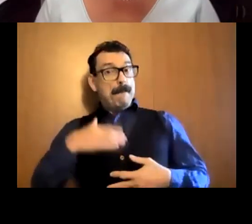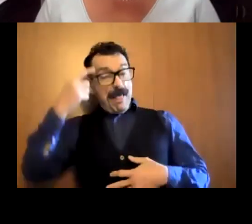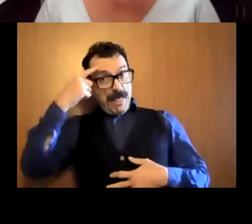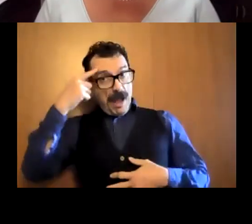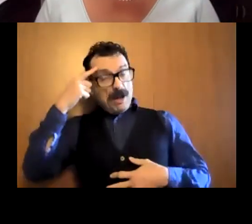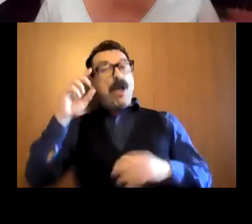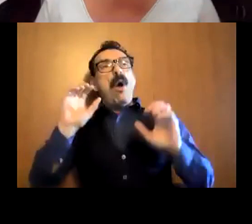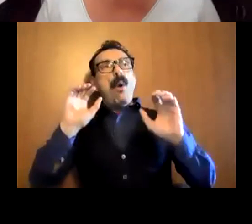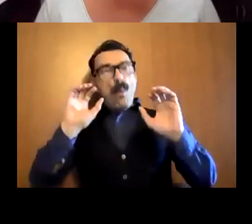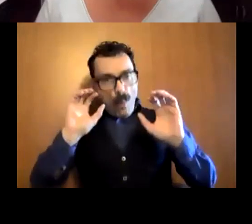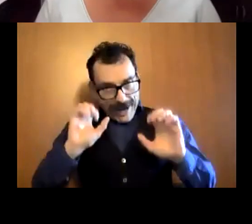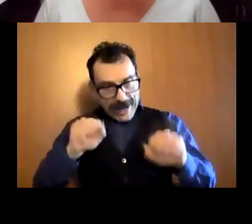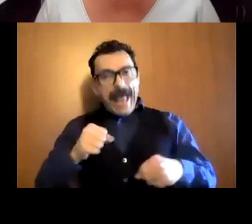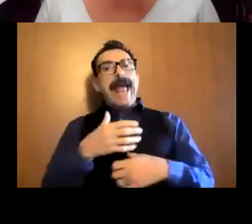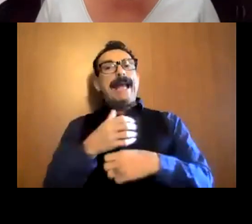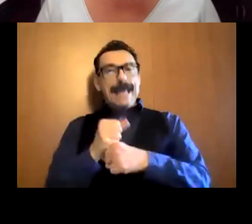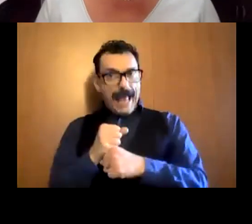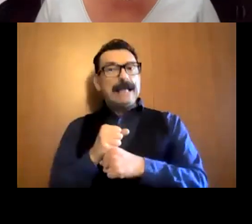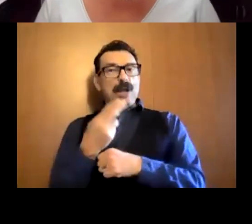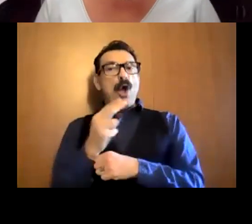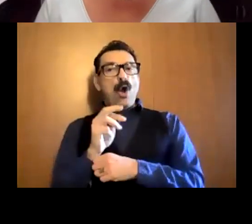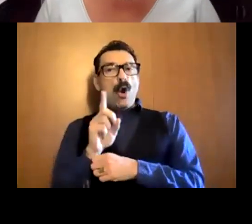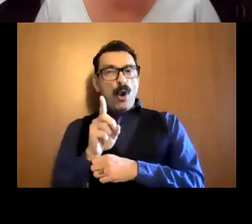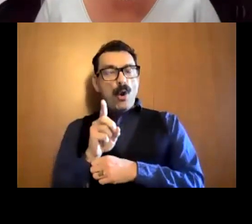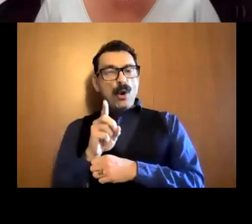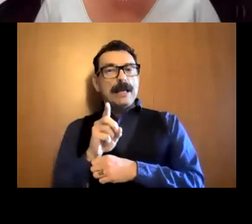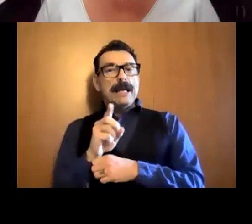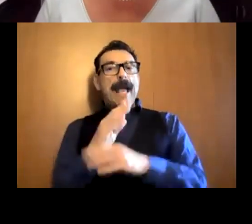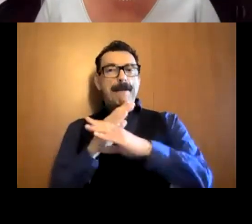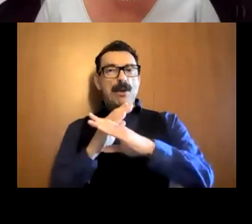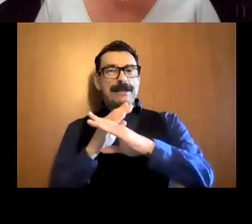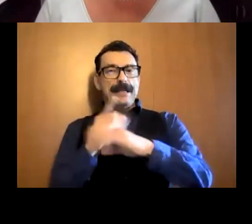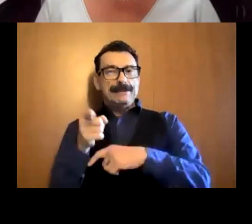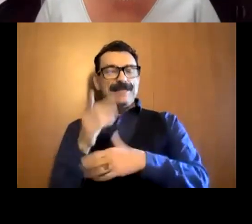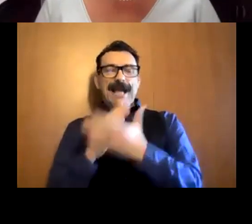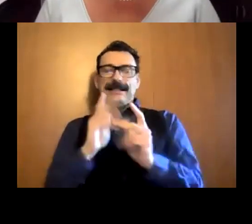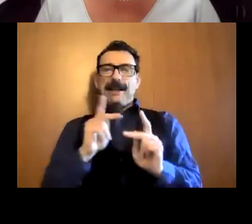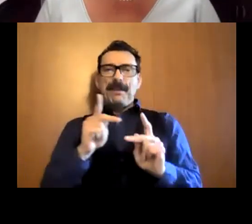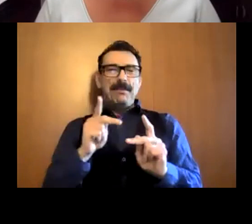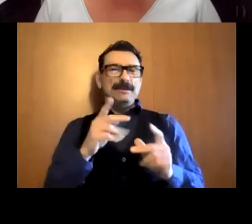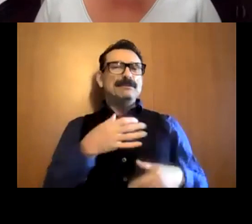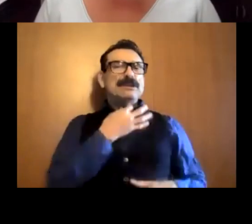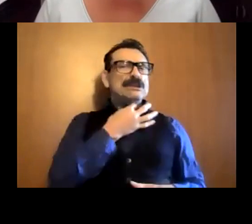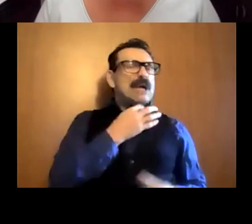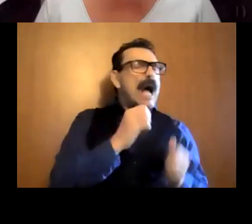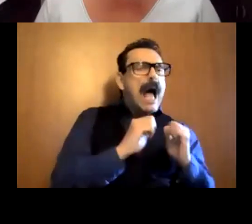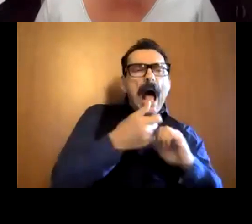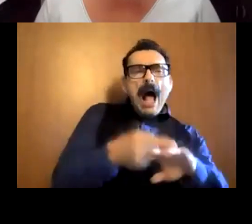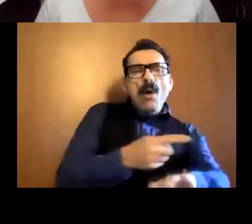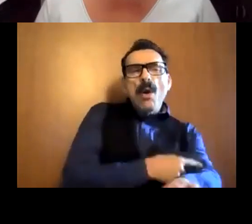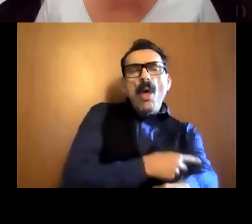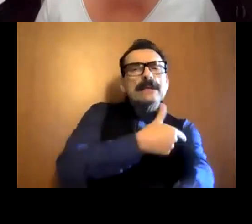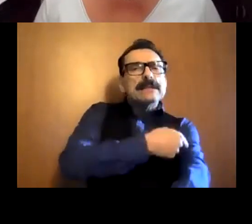magical unicorn is because there are questions about how long does the vaccine last? Are we going to have to get boosters in the future? And we're hopeful